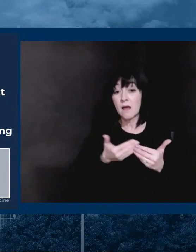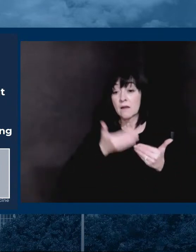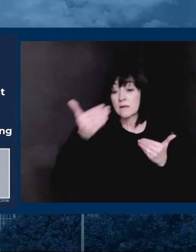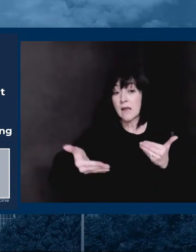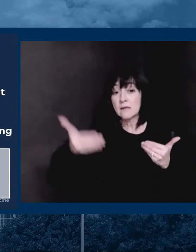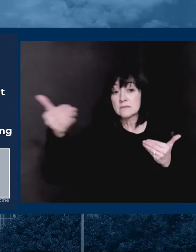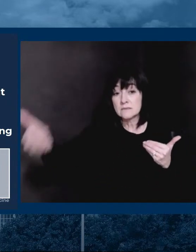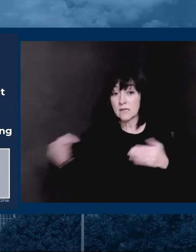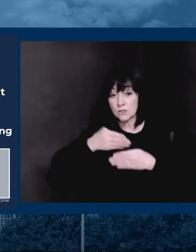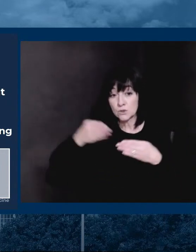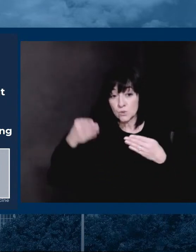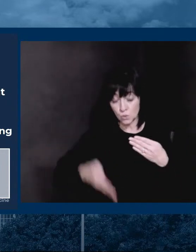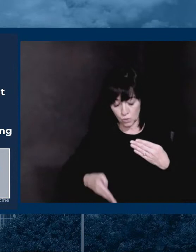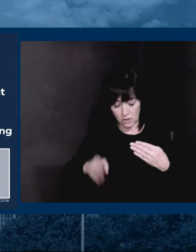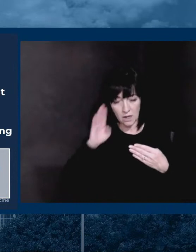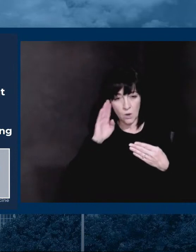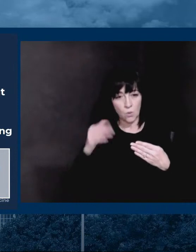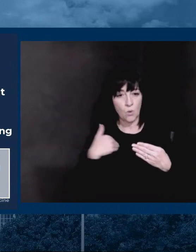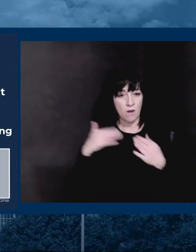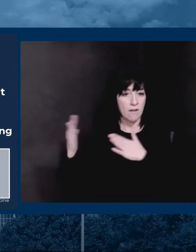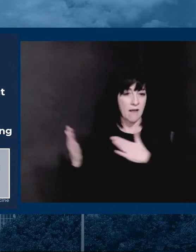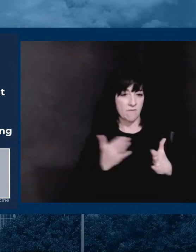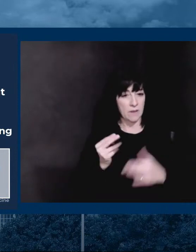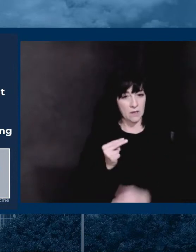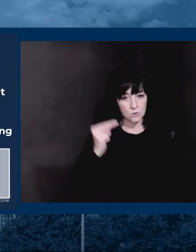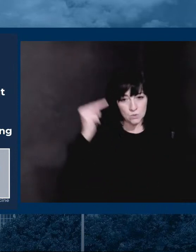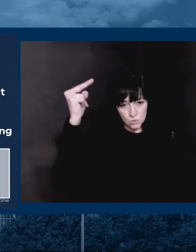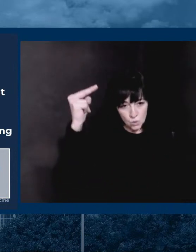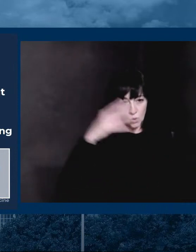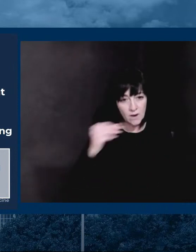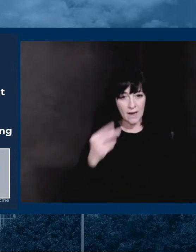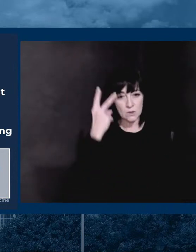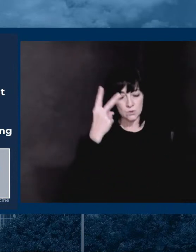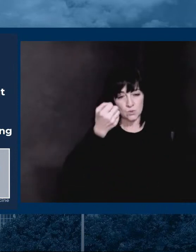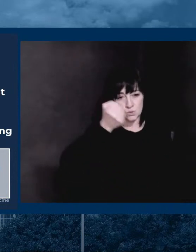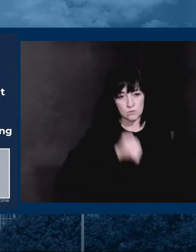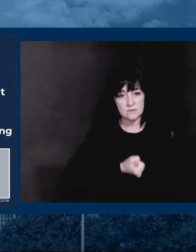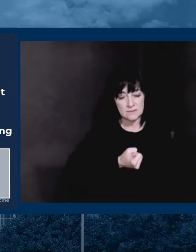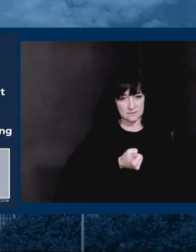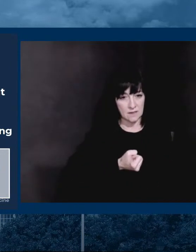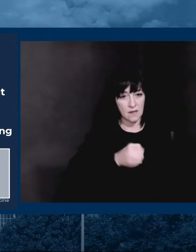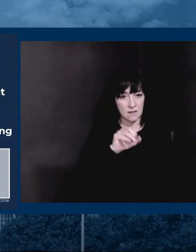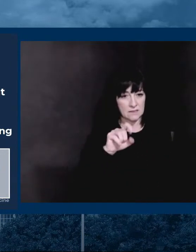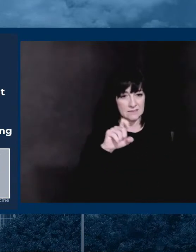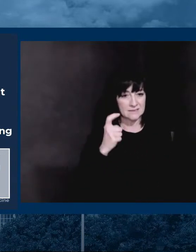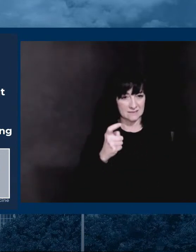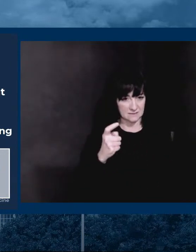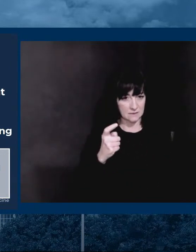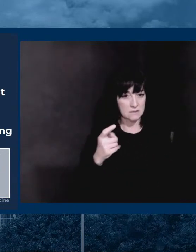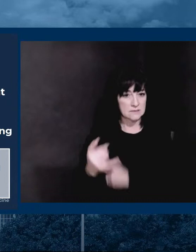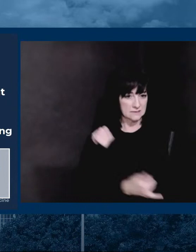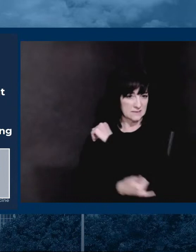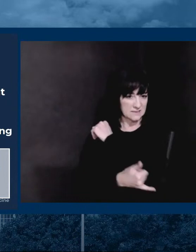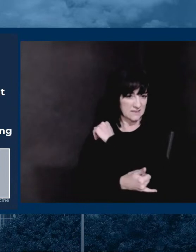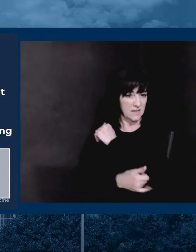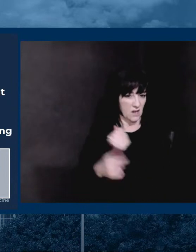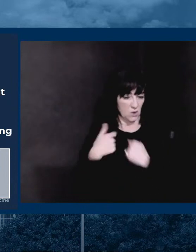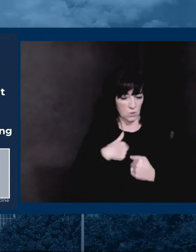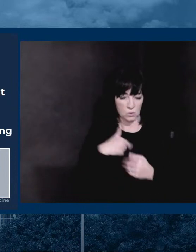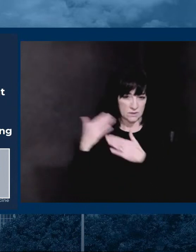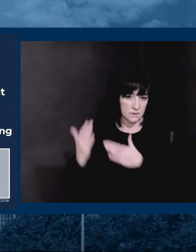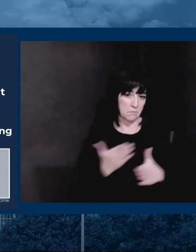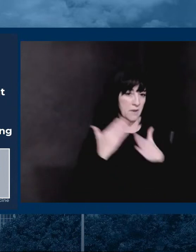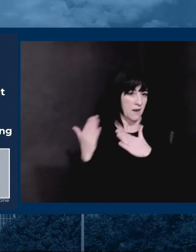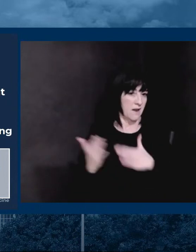events, 2 upstate in Newcastle County and 2 downstate in Sussex County. So we're, again,